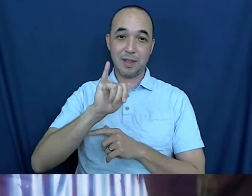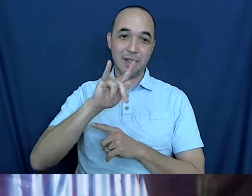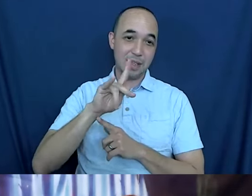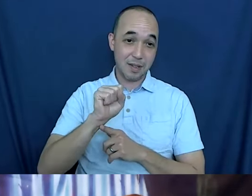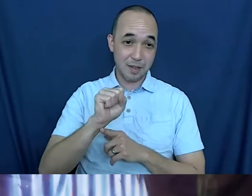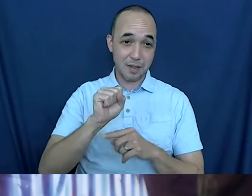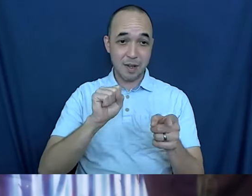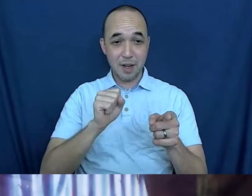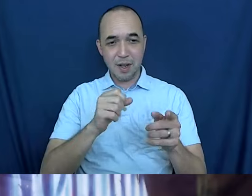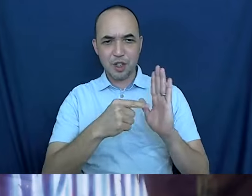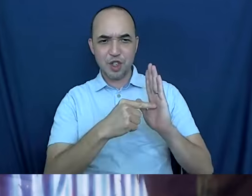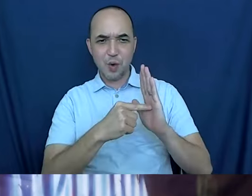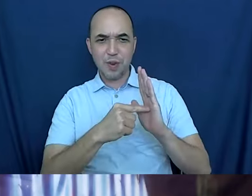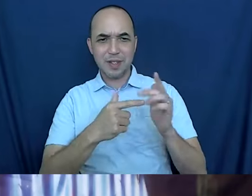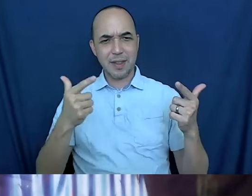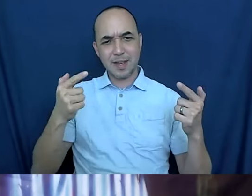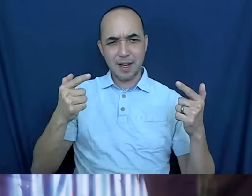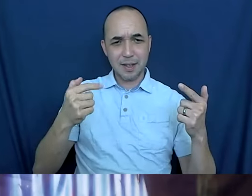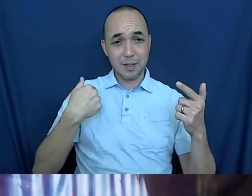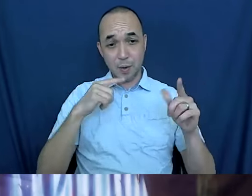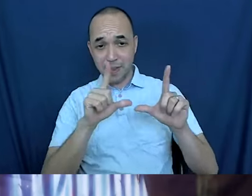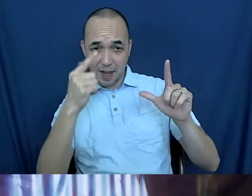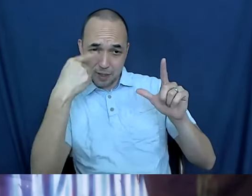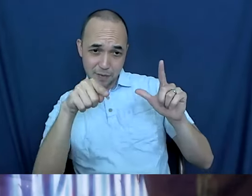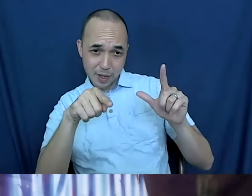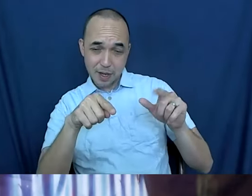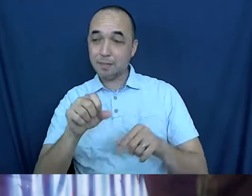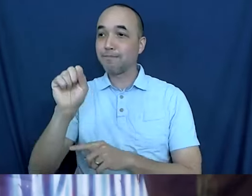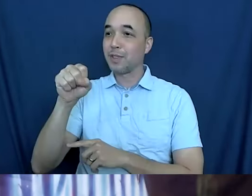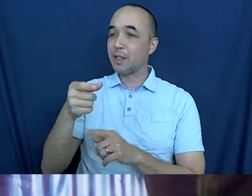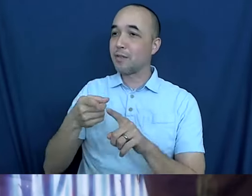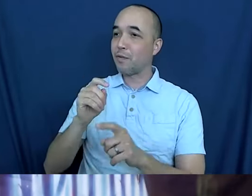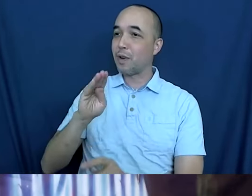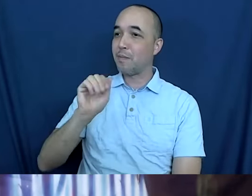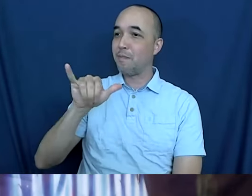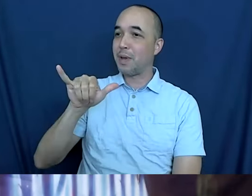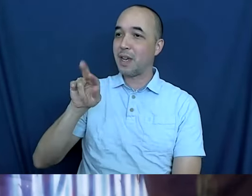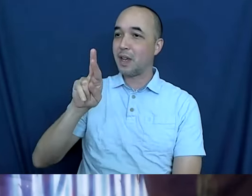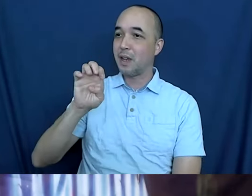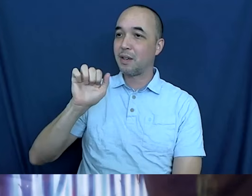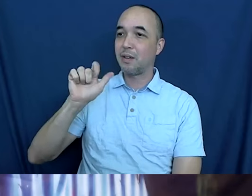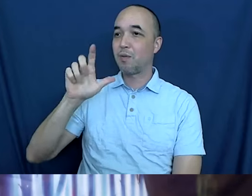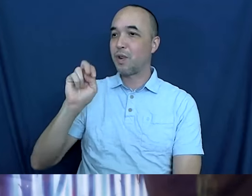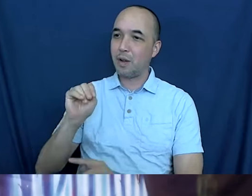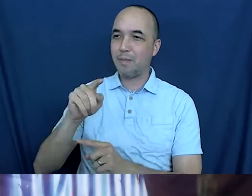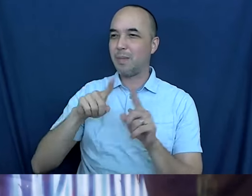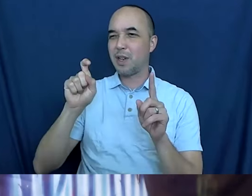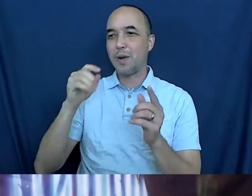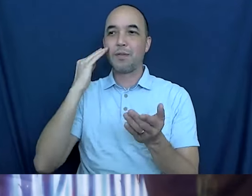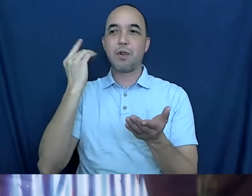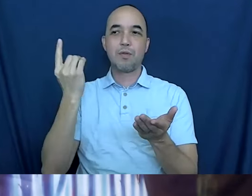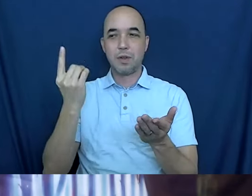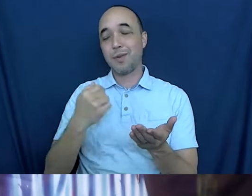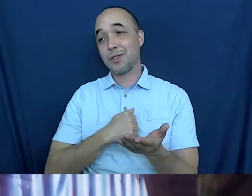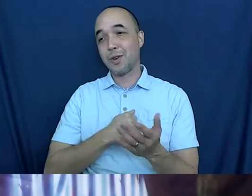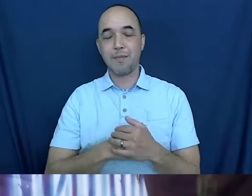ancient weapons? I do. I actually got them from the Fey Realm, but it's you got to know somebody. I'm sorry. Okay, well,